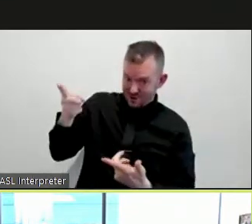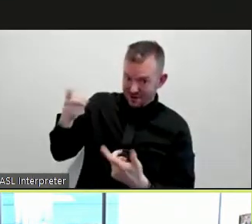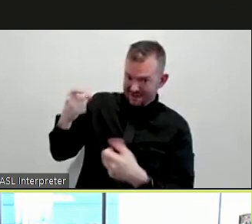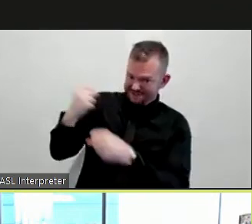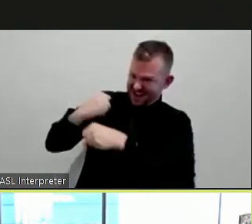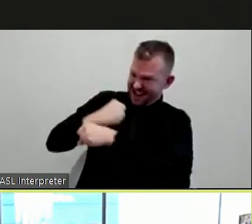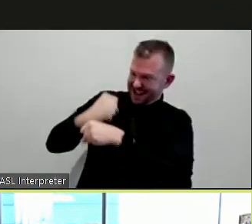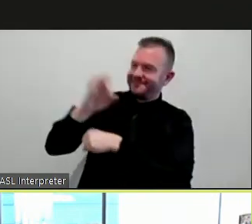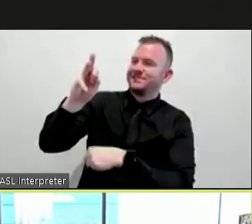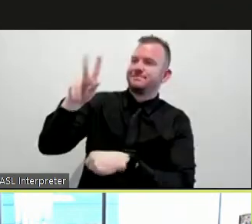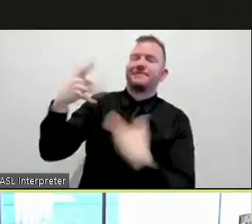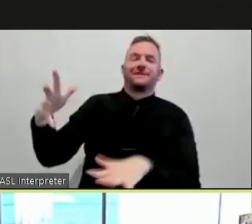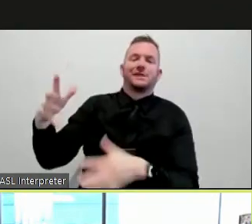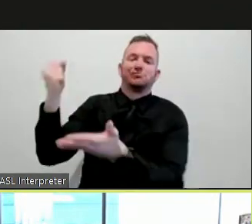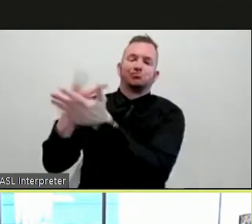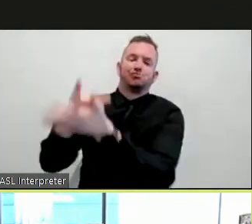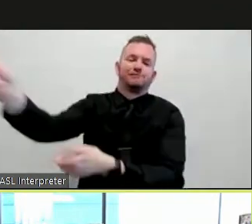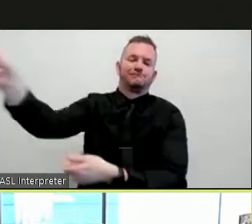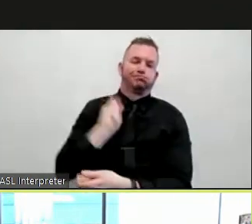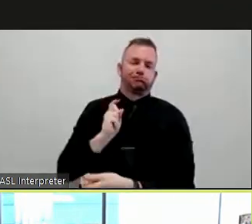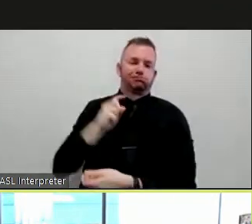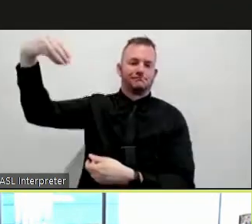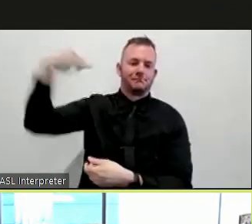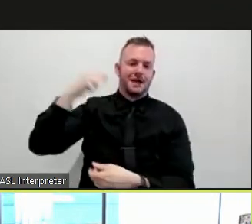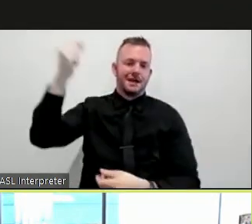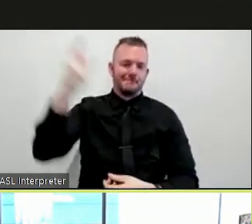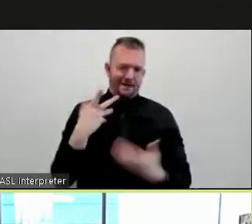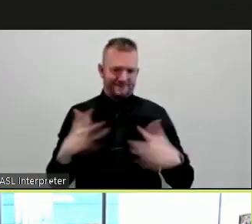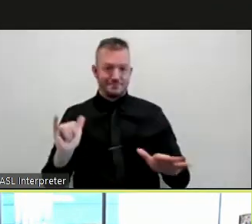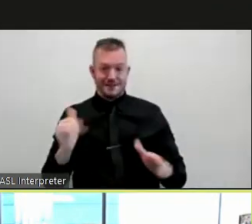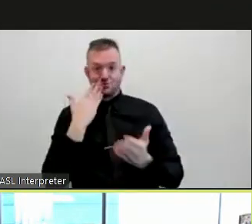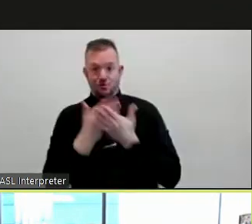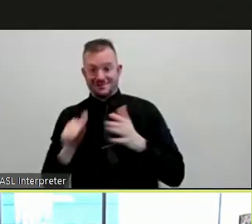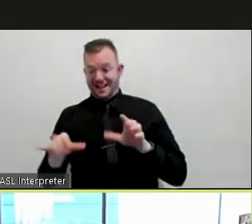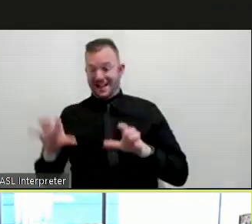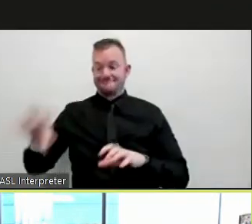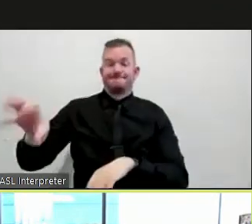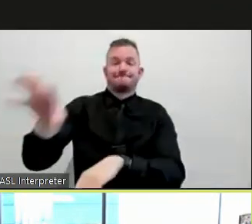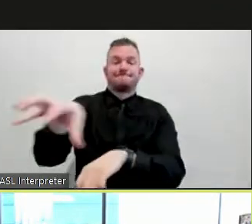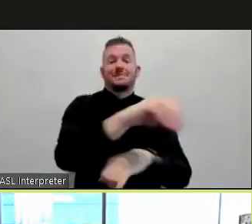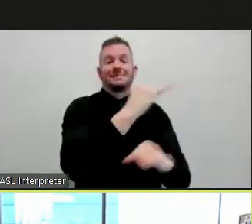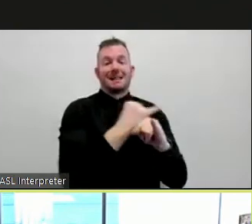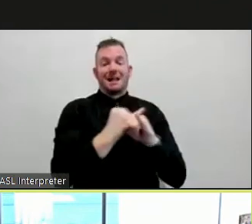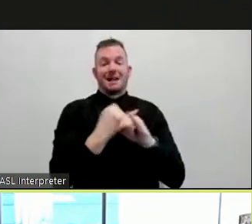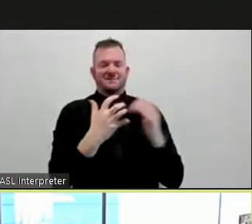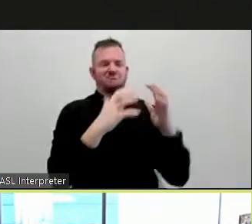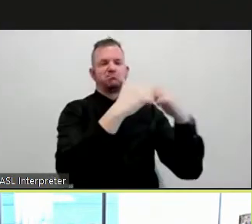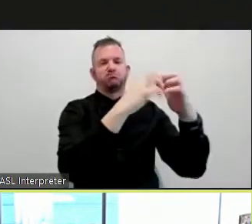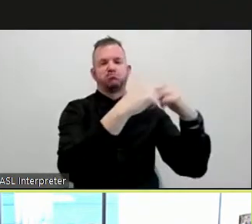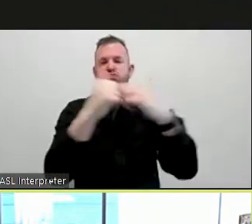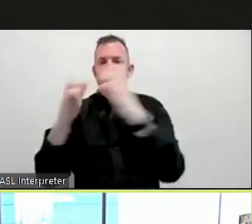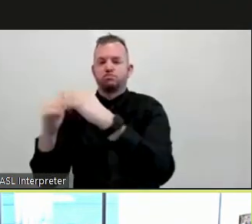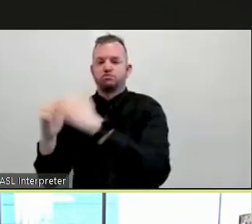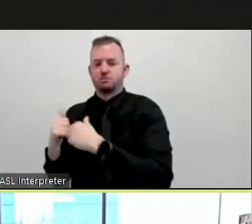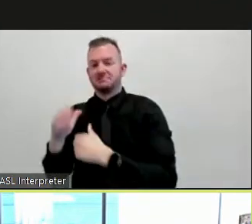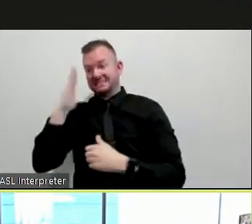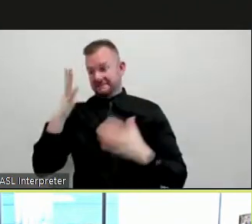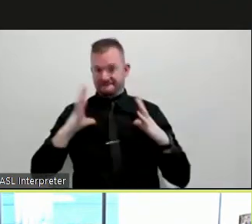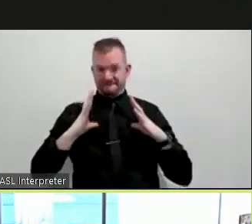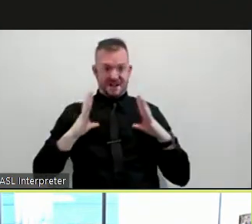of our decommissioning those, we're working to make sure that we're recycling